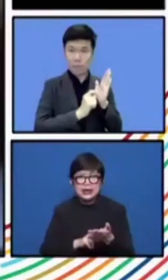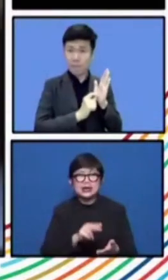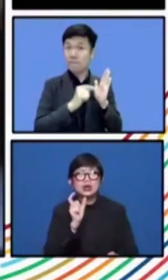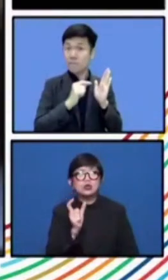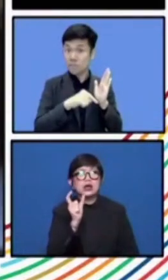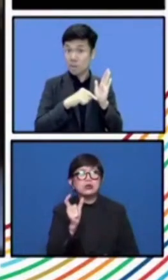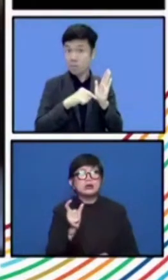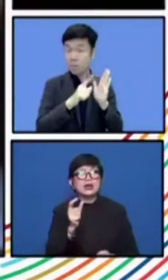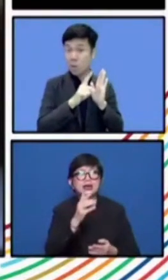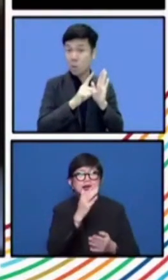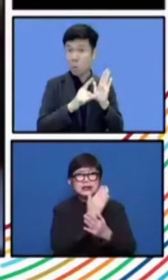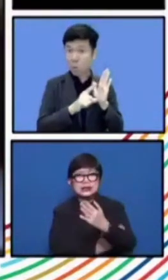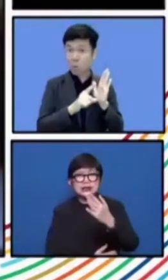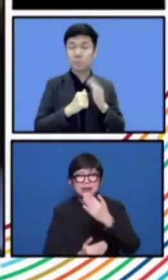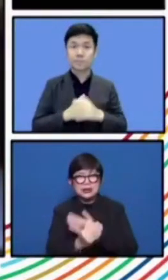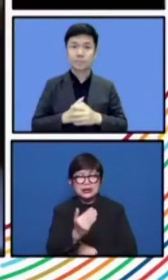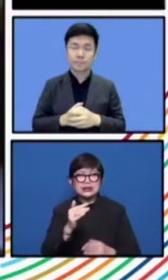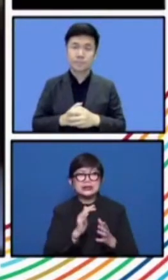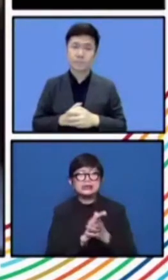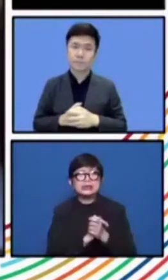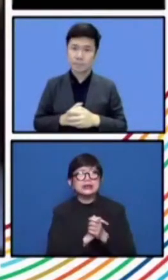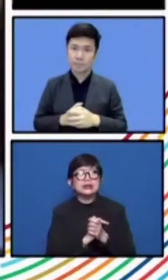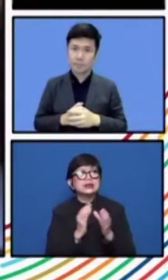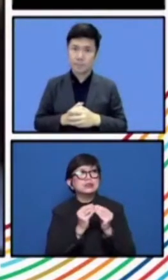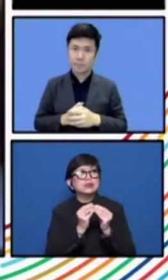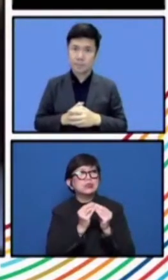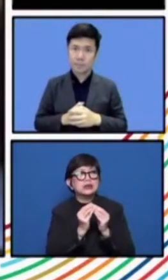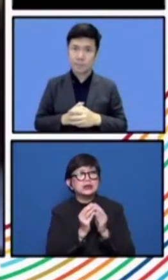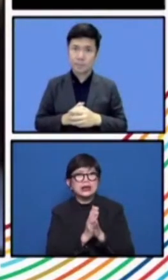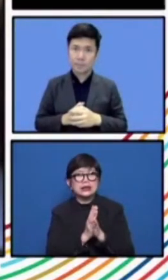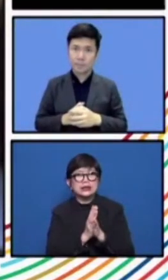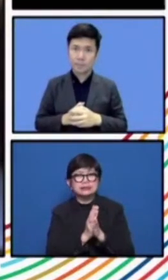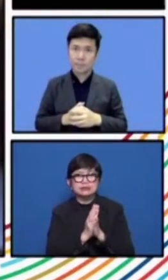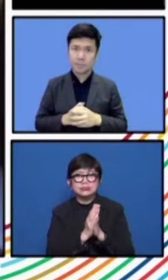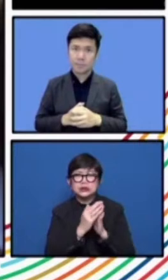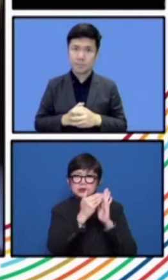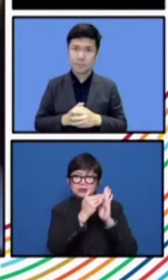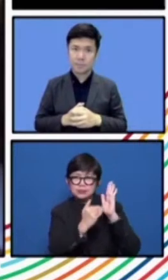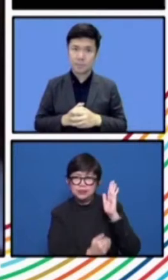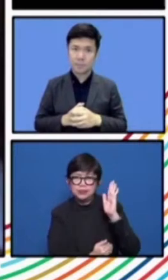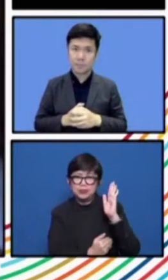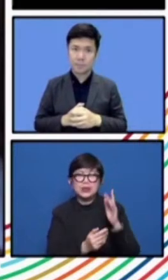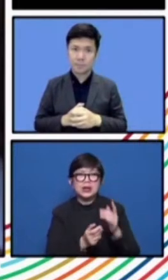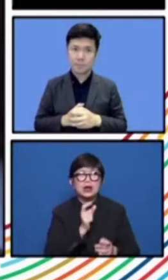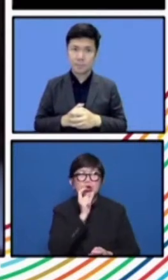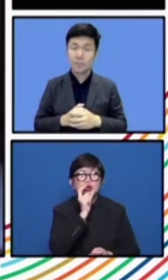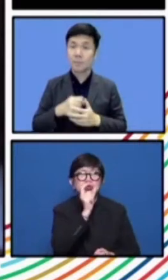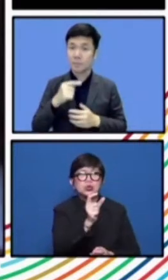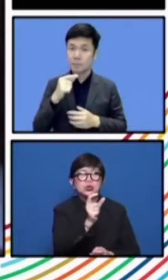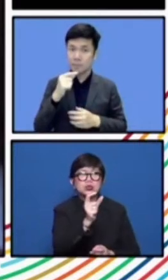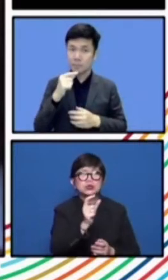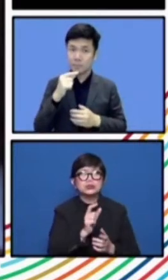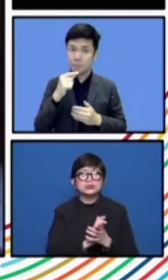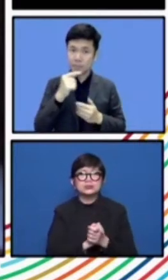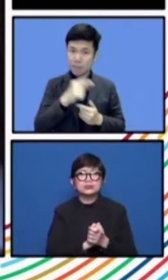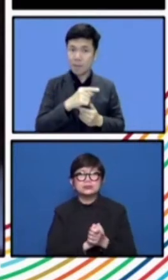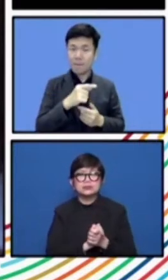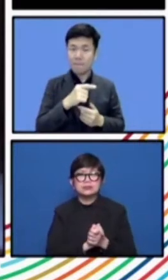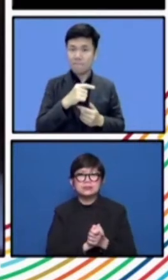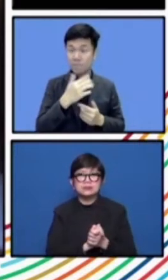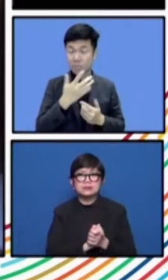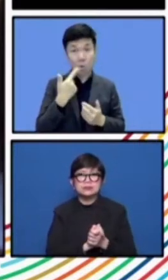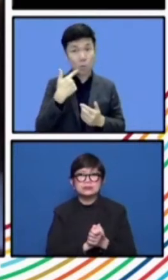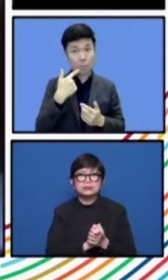drafting of legislation for uh persons with disability was also recommended by the vulnerability Baseline